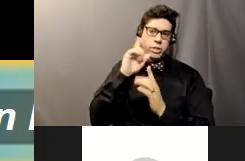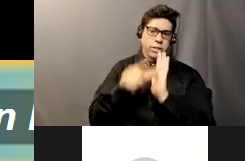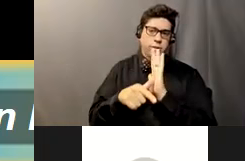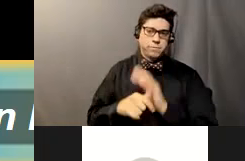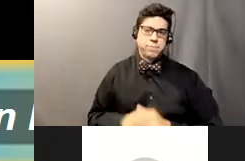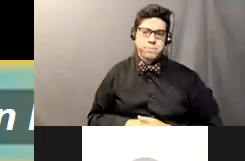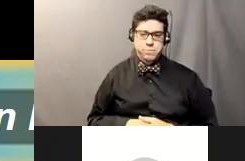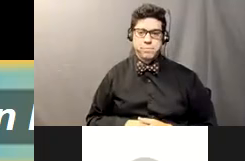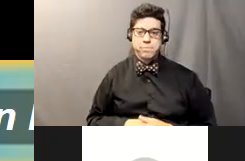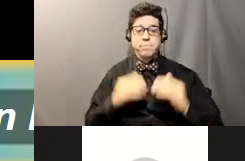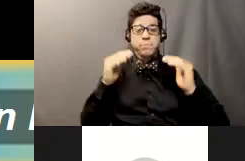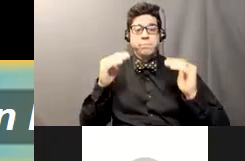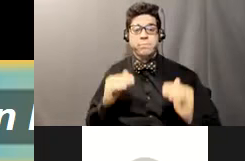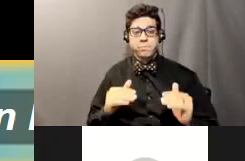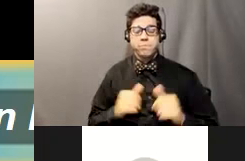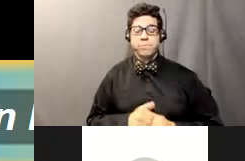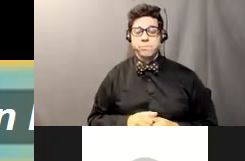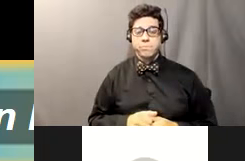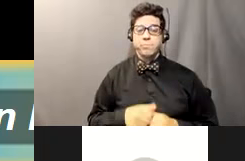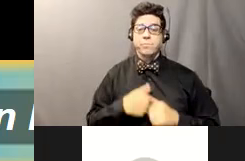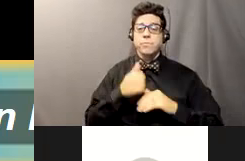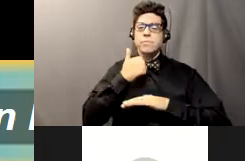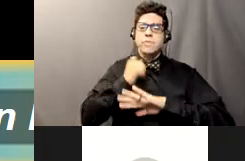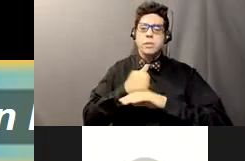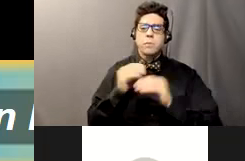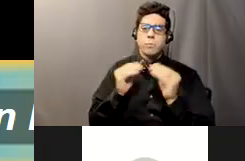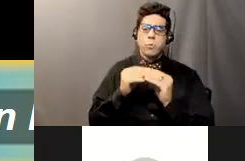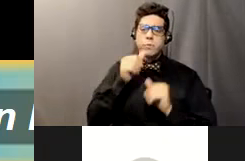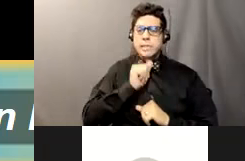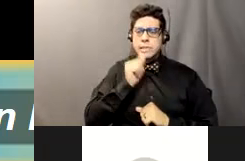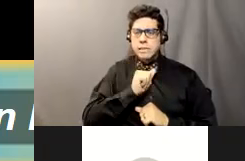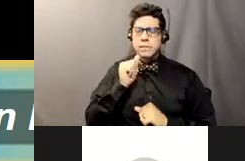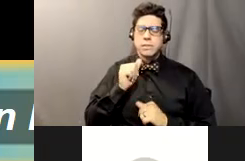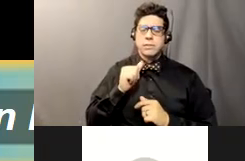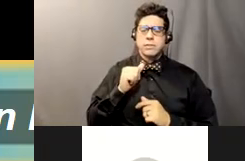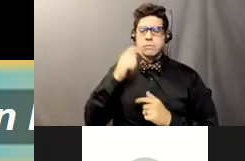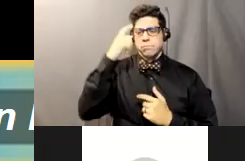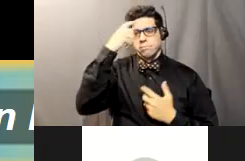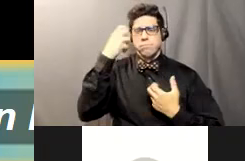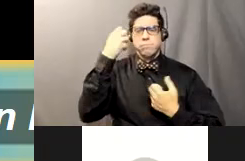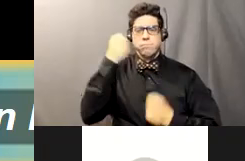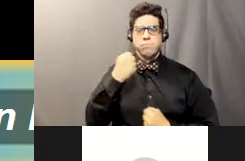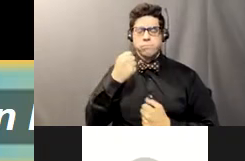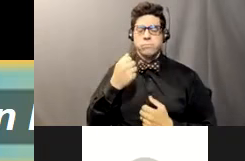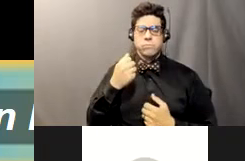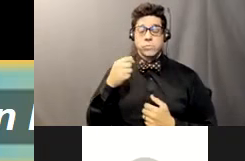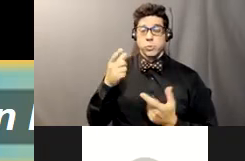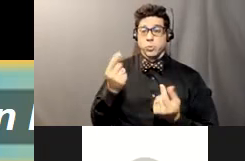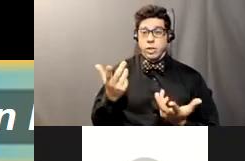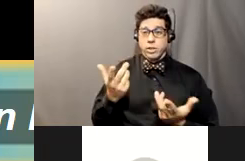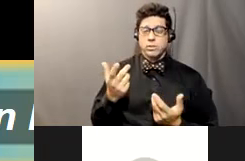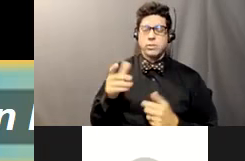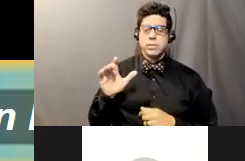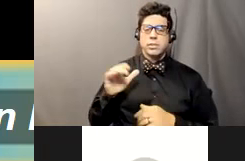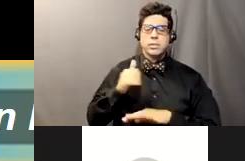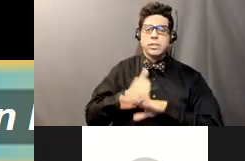Some of the next steps there with promoting resiliency is to follow up with those senior centers to see if they had any feedback from center attendees and or